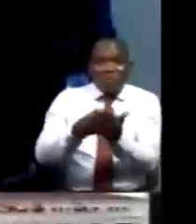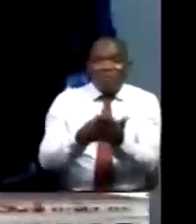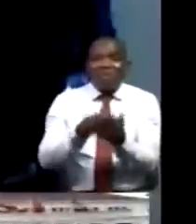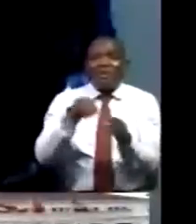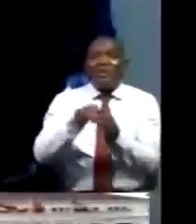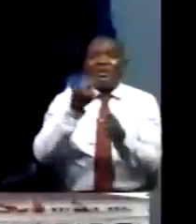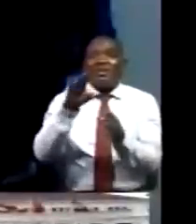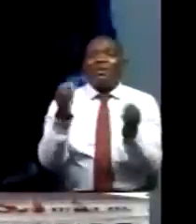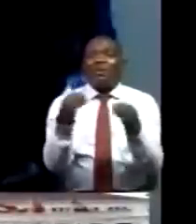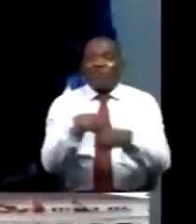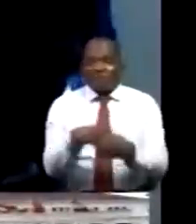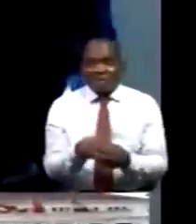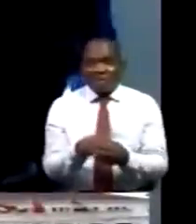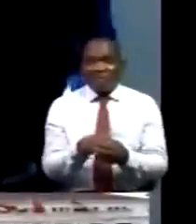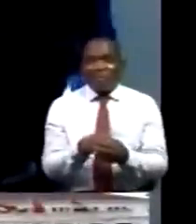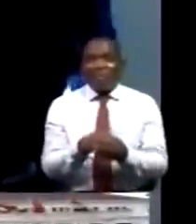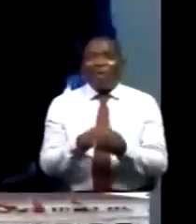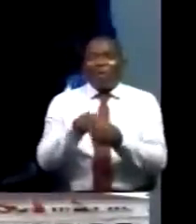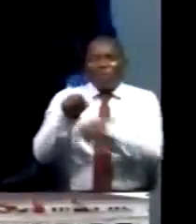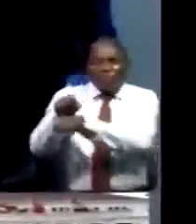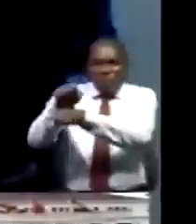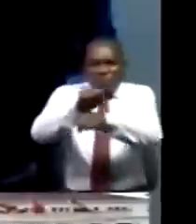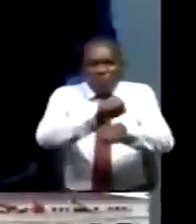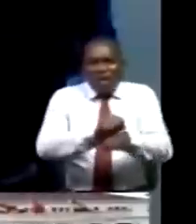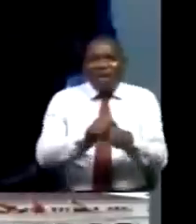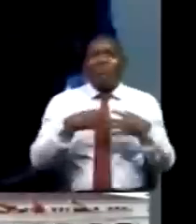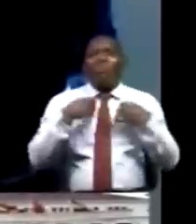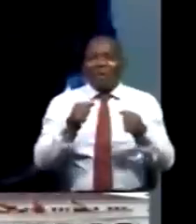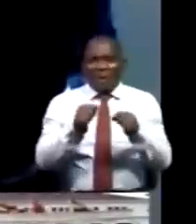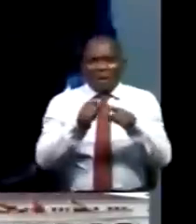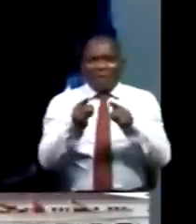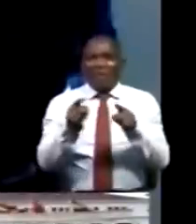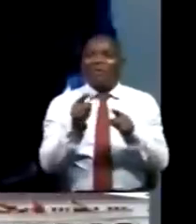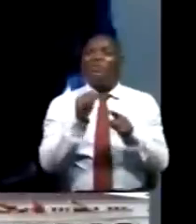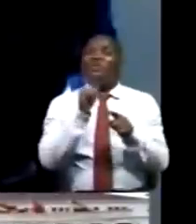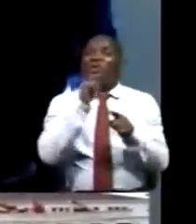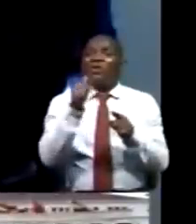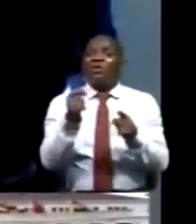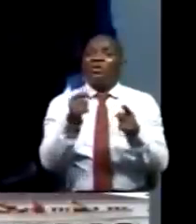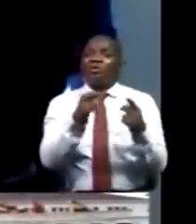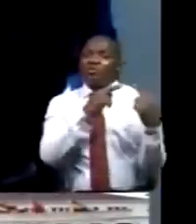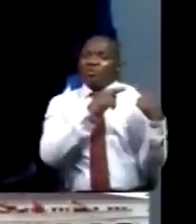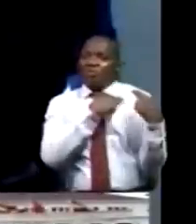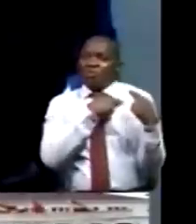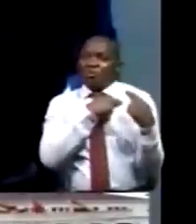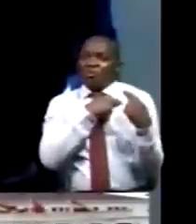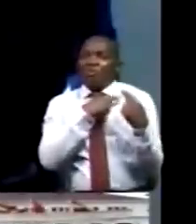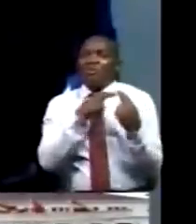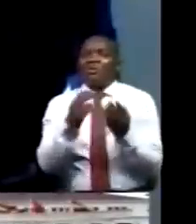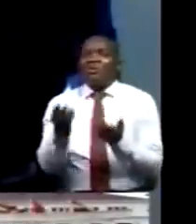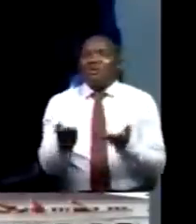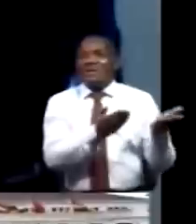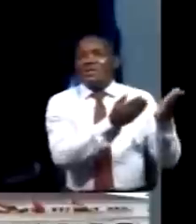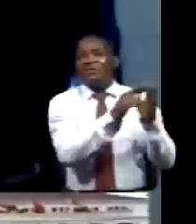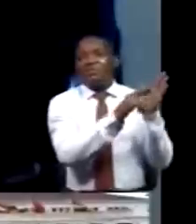EC, performed their duties, but they are not the returning officer of the EC. They